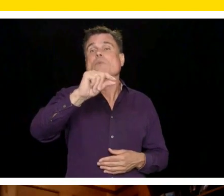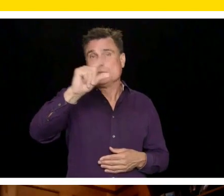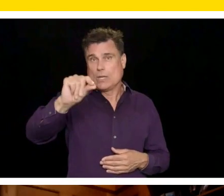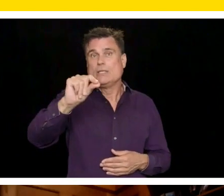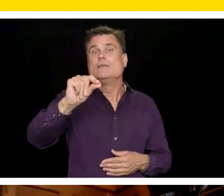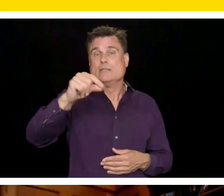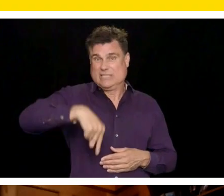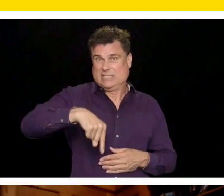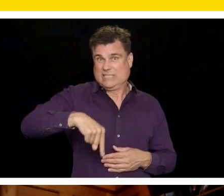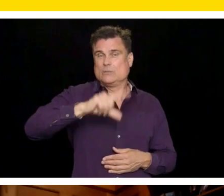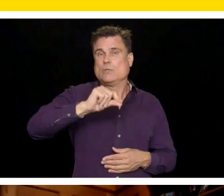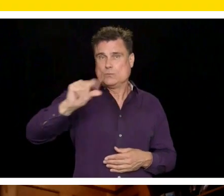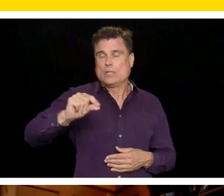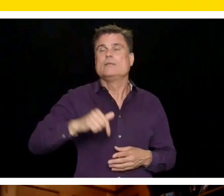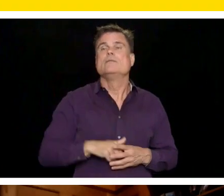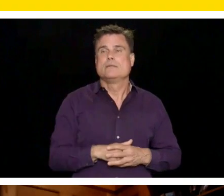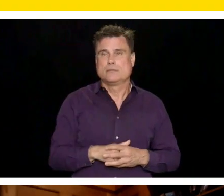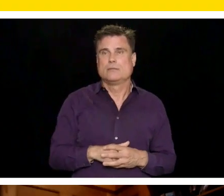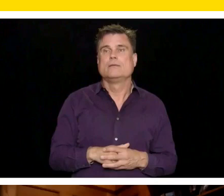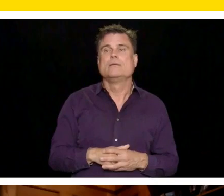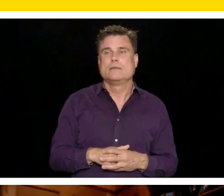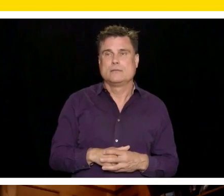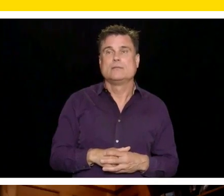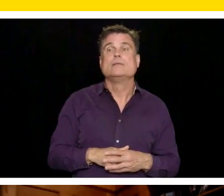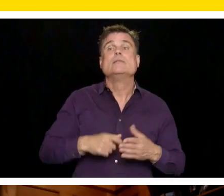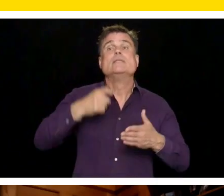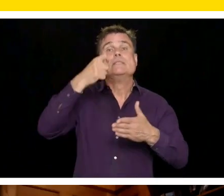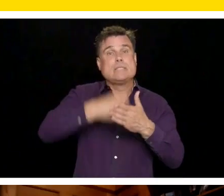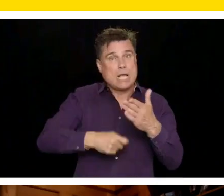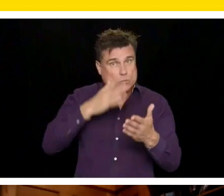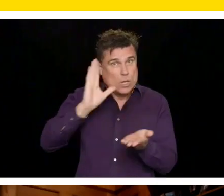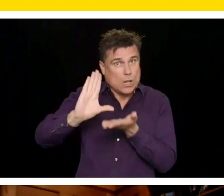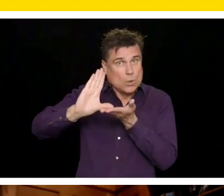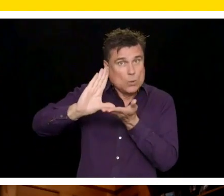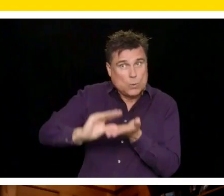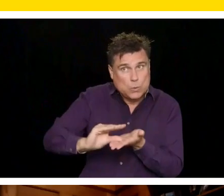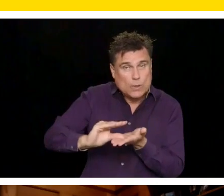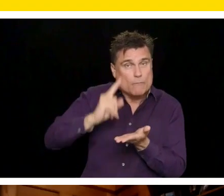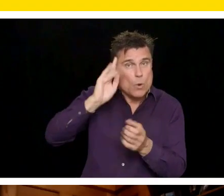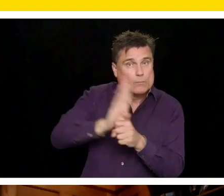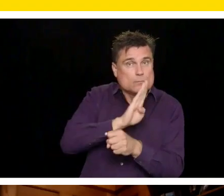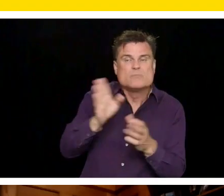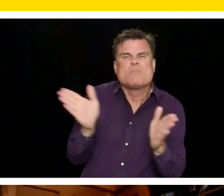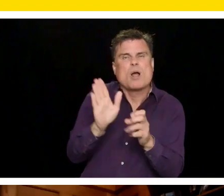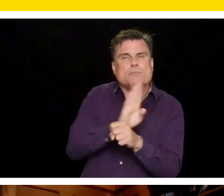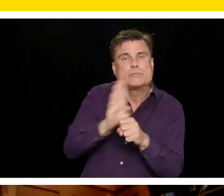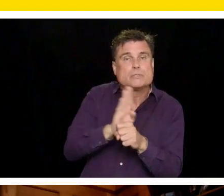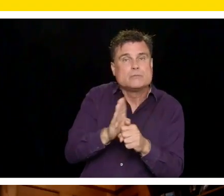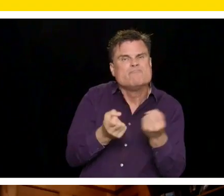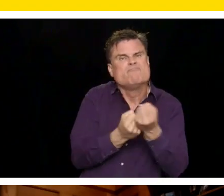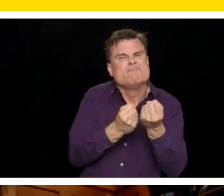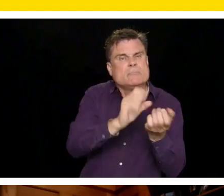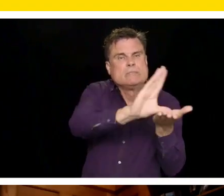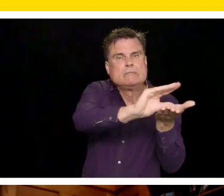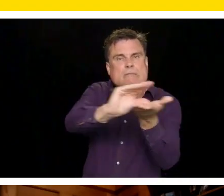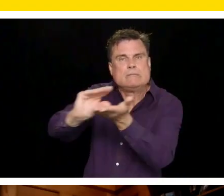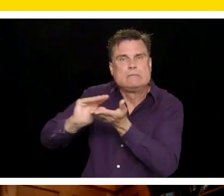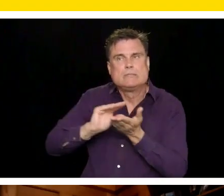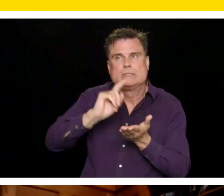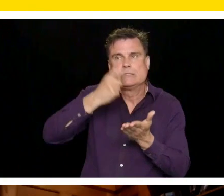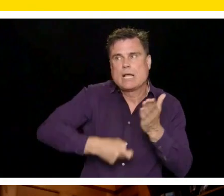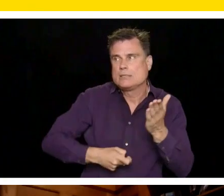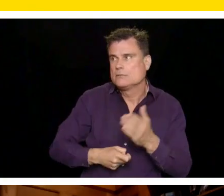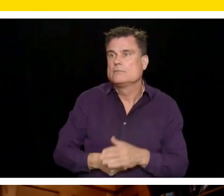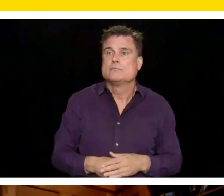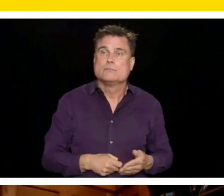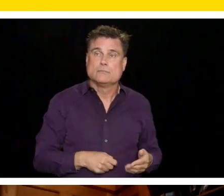we did cut commercial property tax by 25%. So that's a significant amount. And so